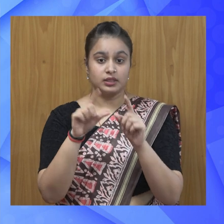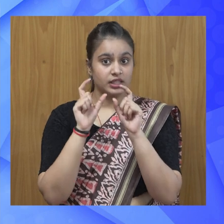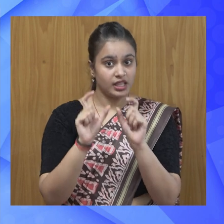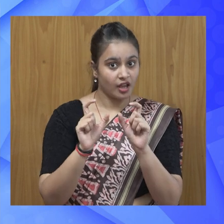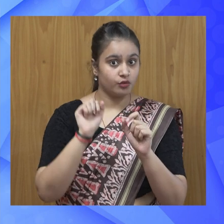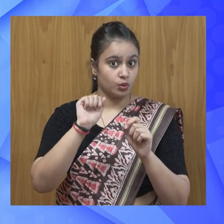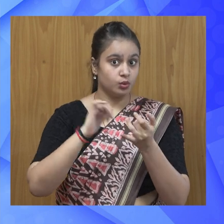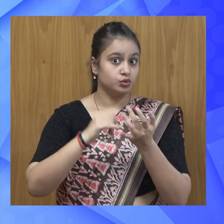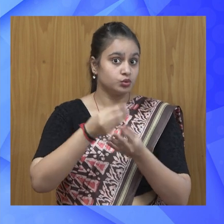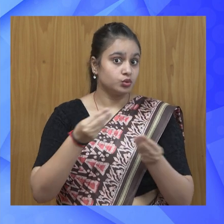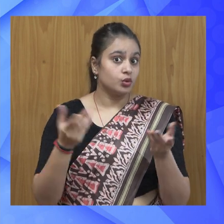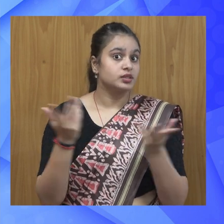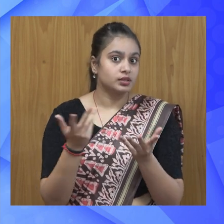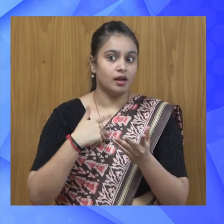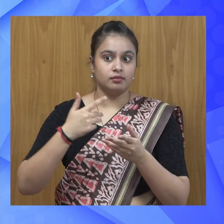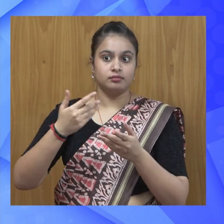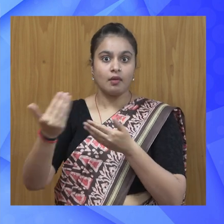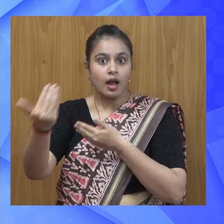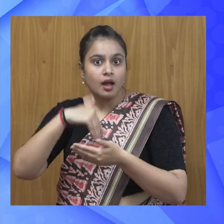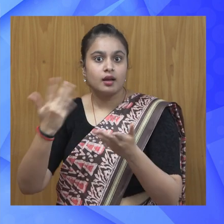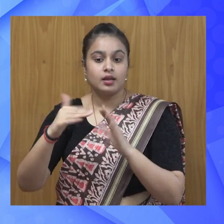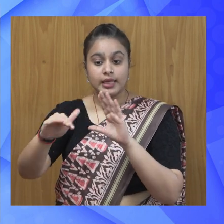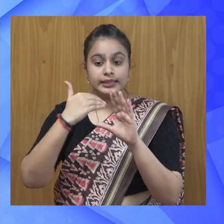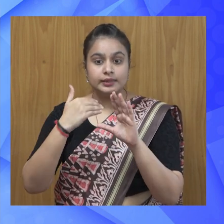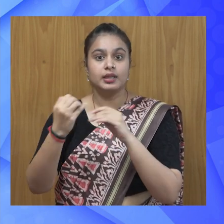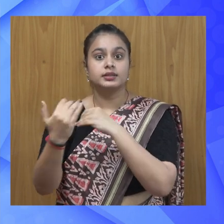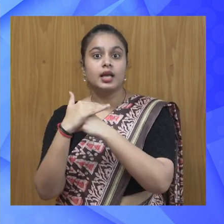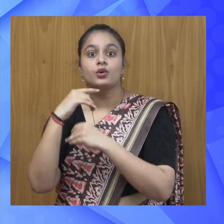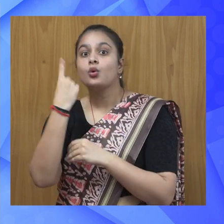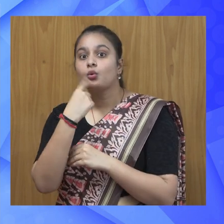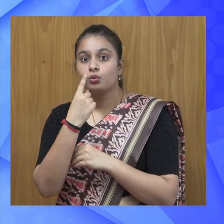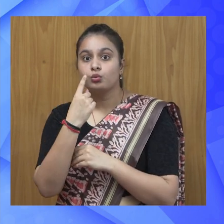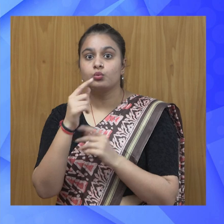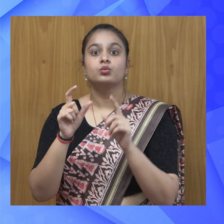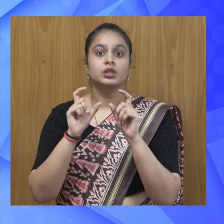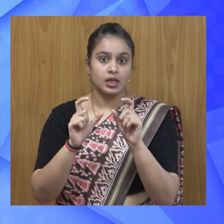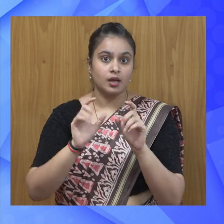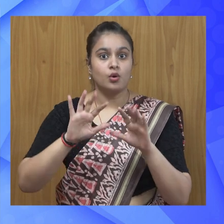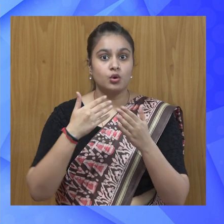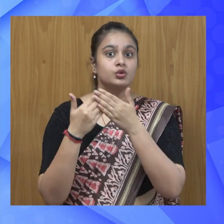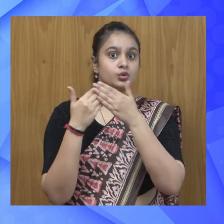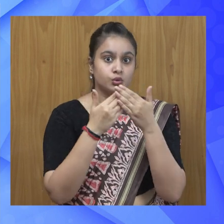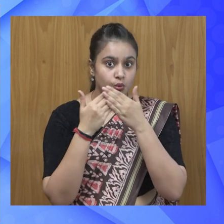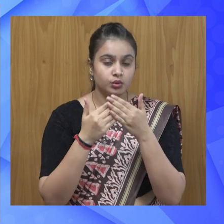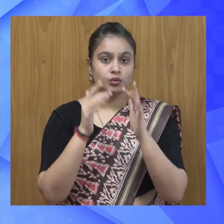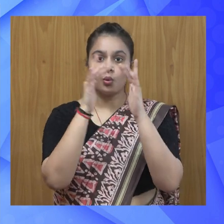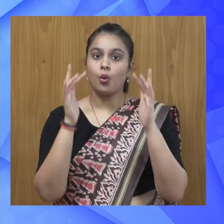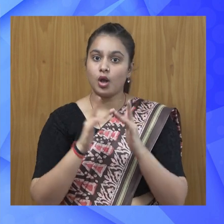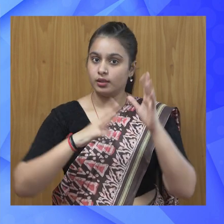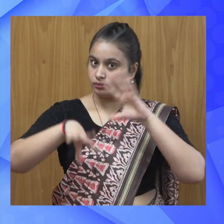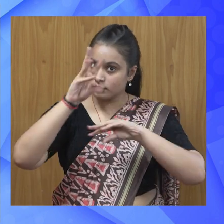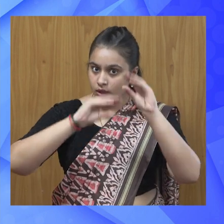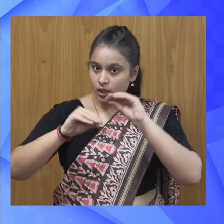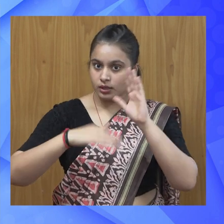source. Try to identify from where the email is coming. And the schools are using online learning platforms, so we